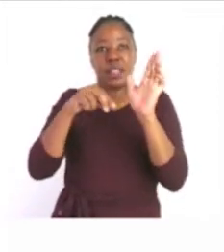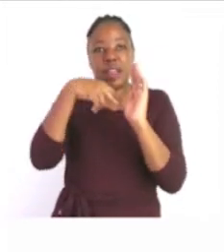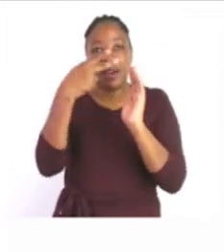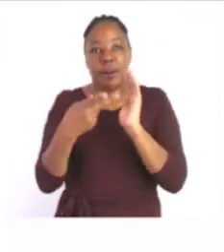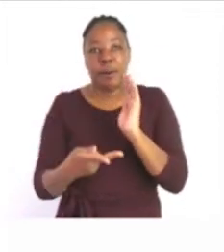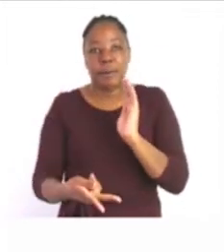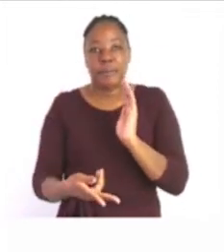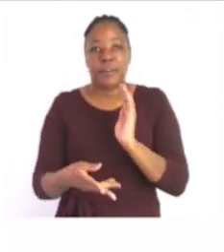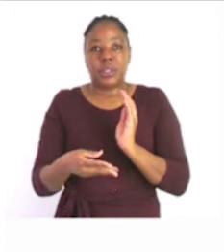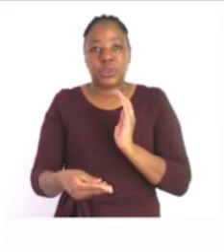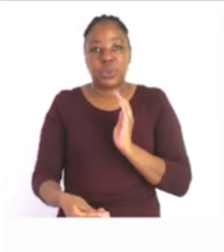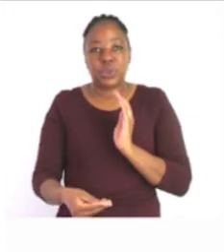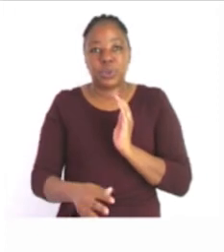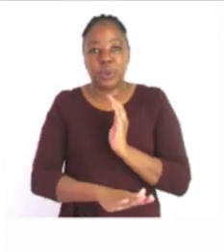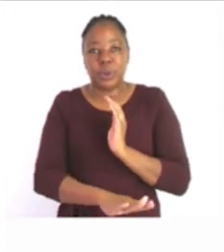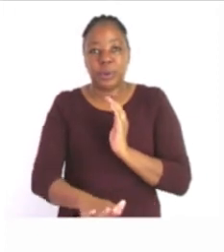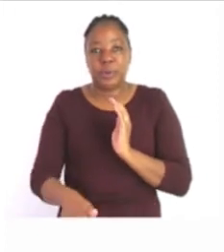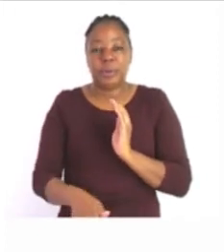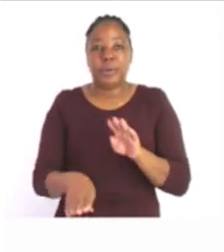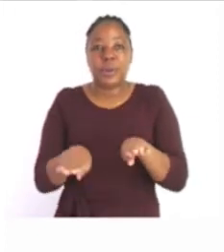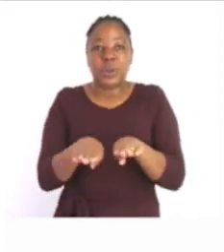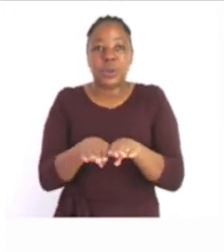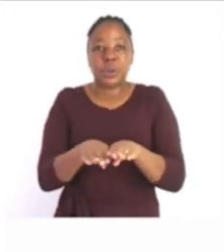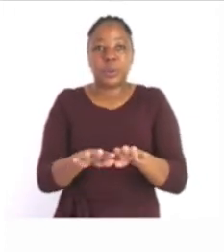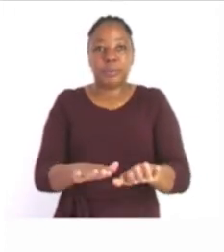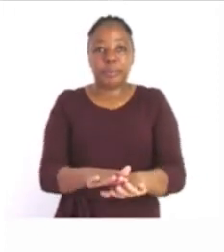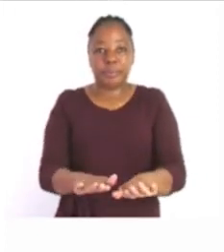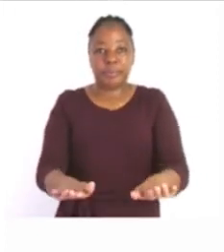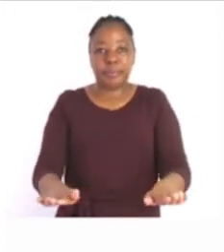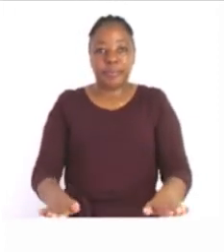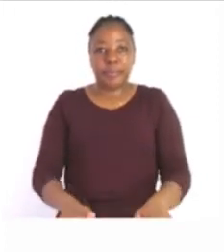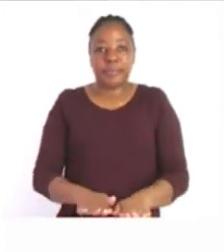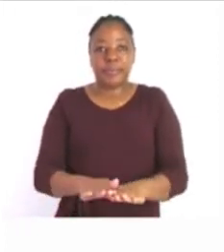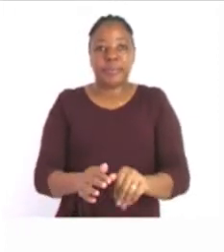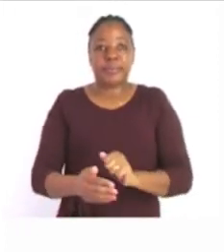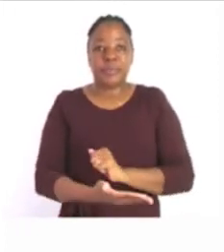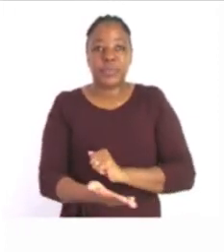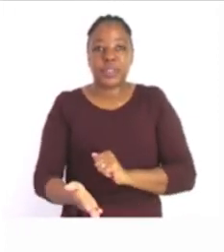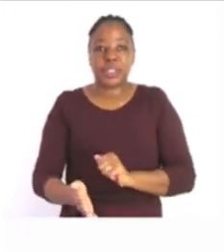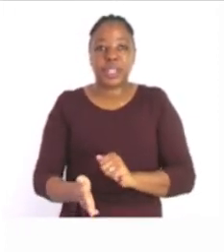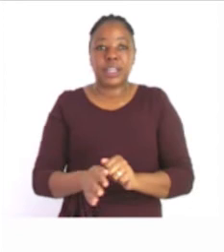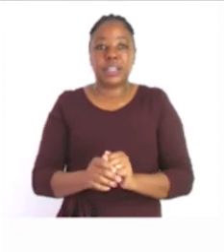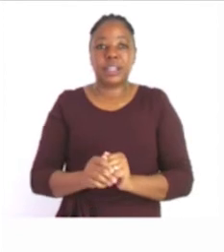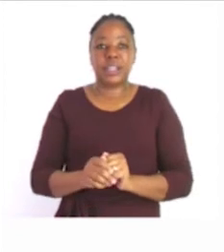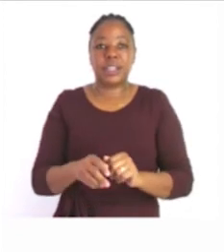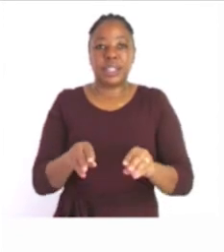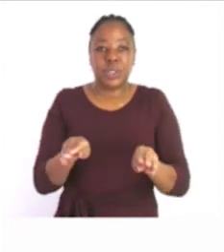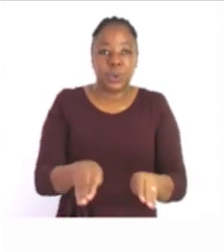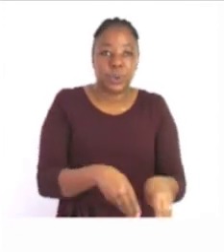lawn to make a carpet on the ground. Then, swish, the wind